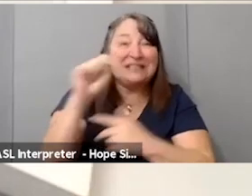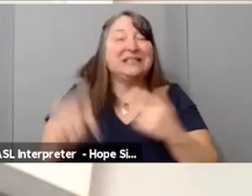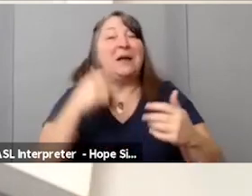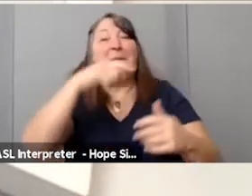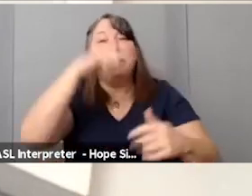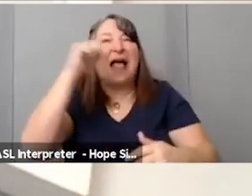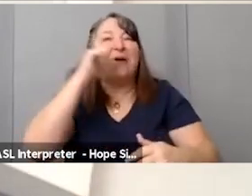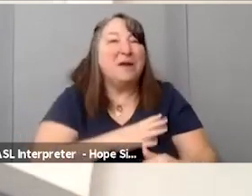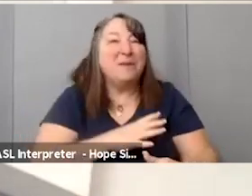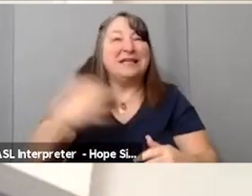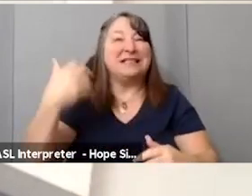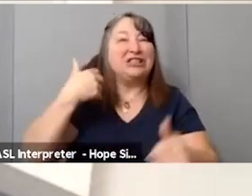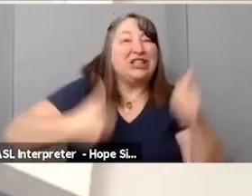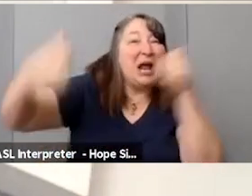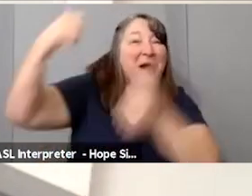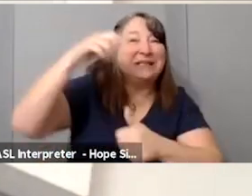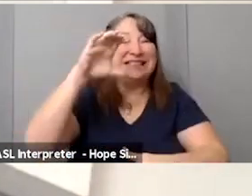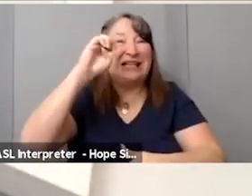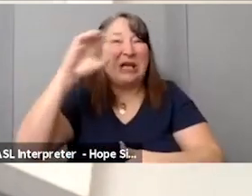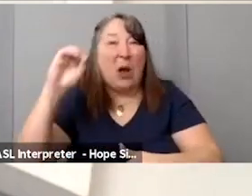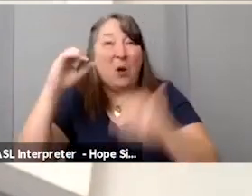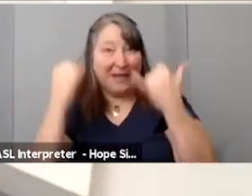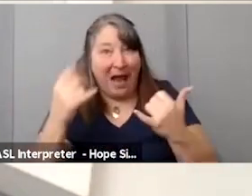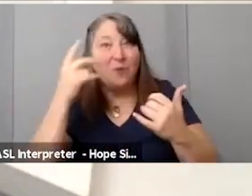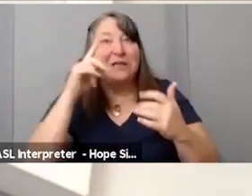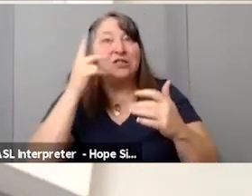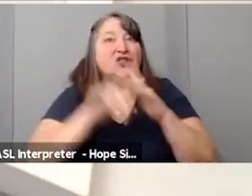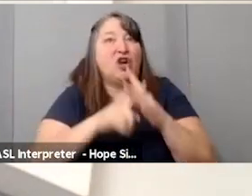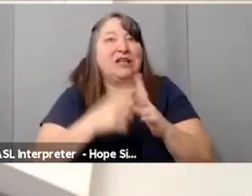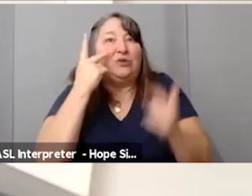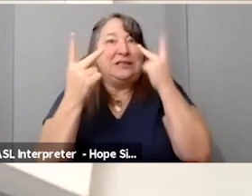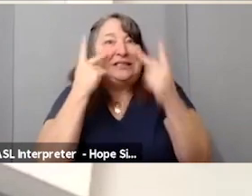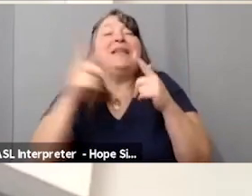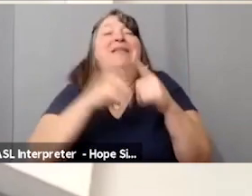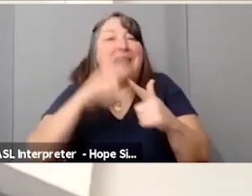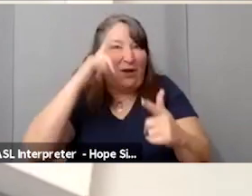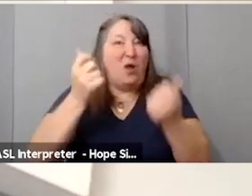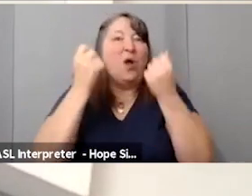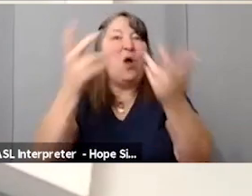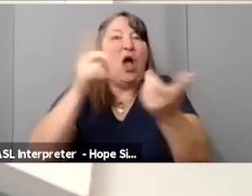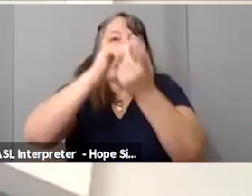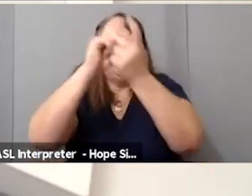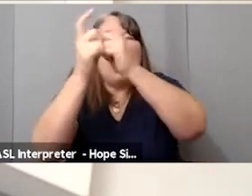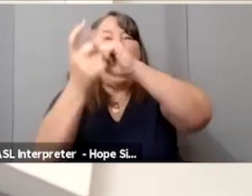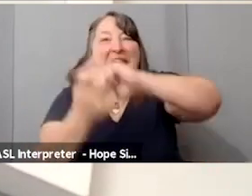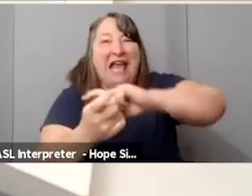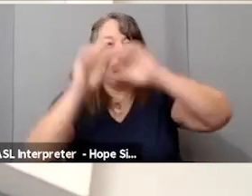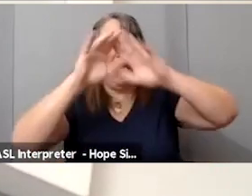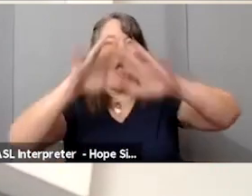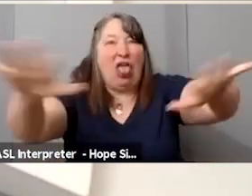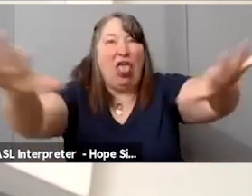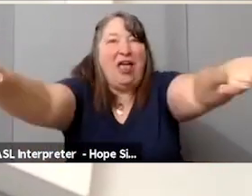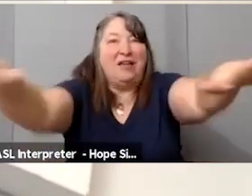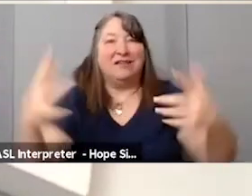chairmen and CEOs, which we're seeing now, then you have change. Then it fosters change. And then